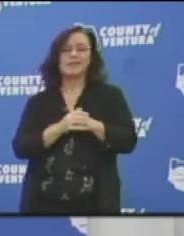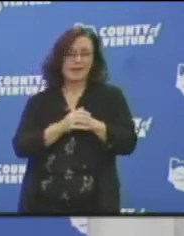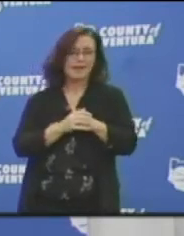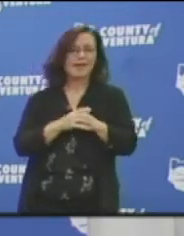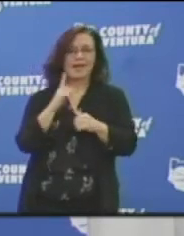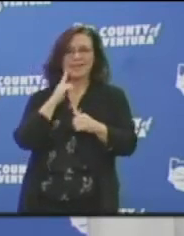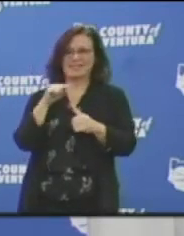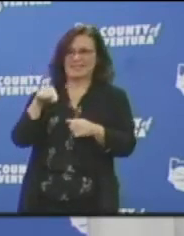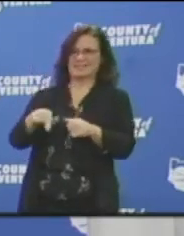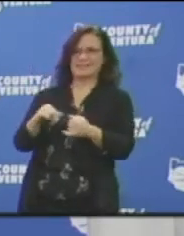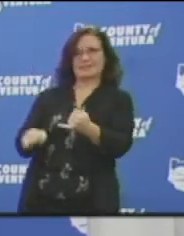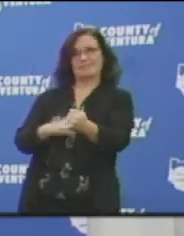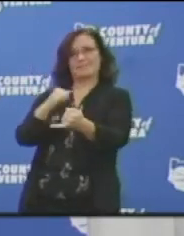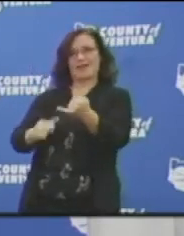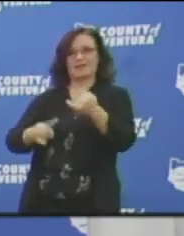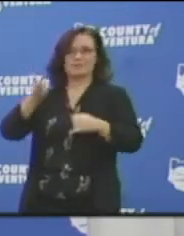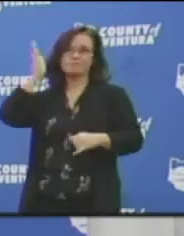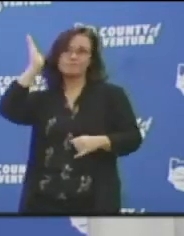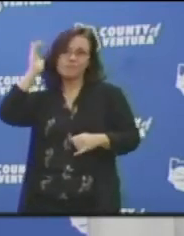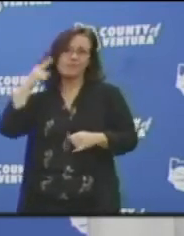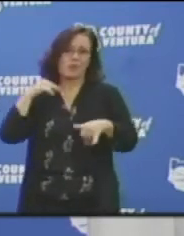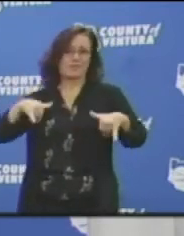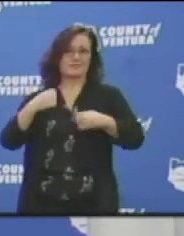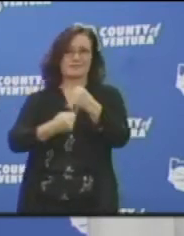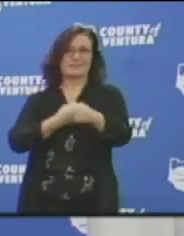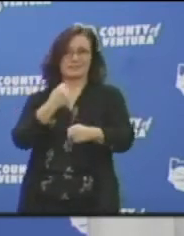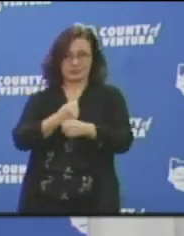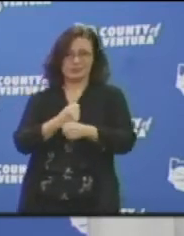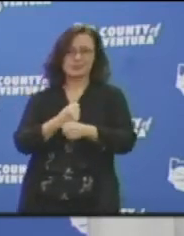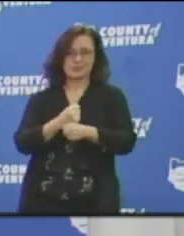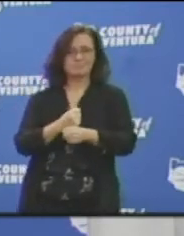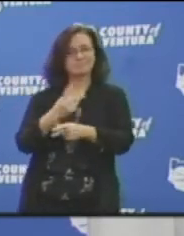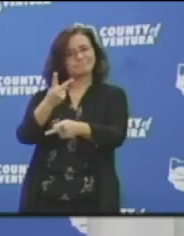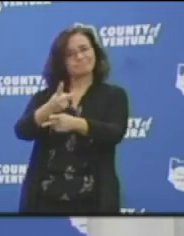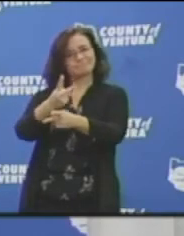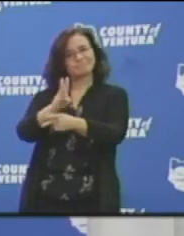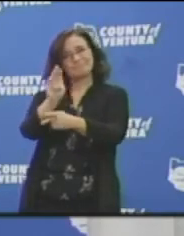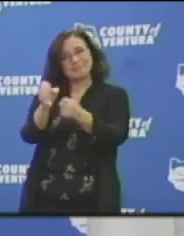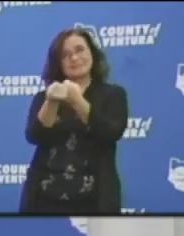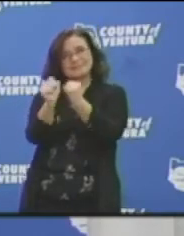final conference for the year, and be safe. Happy New Year.